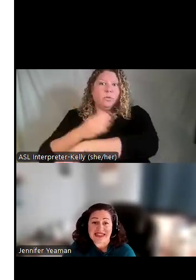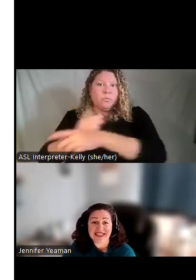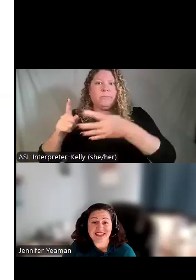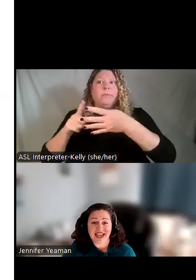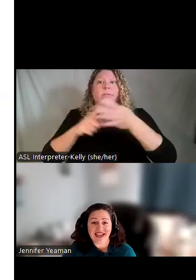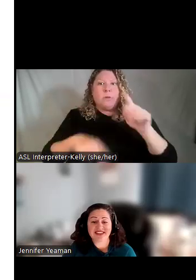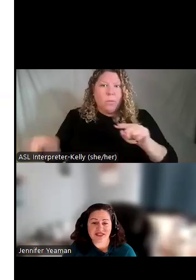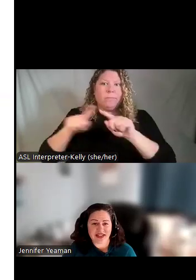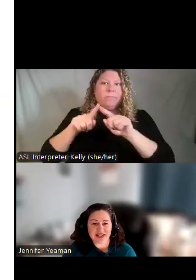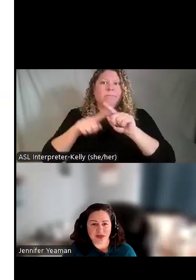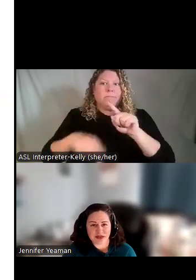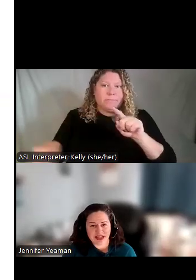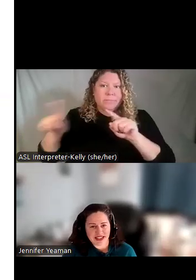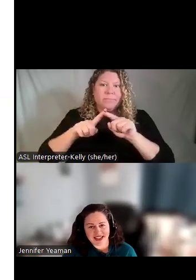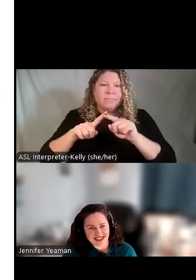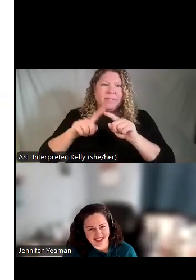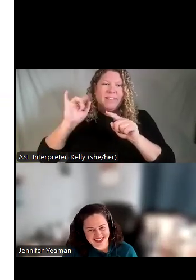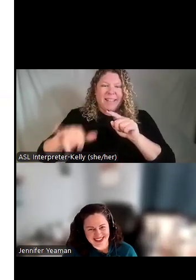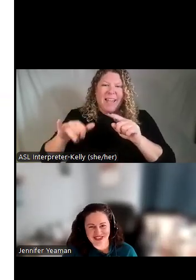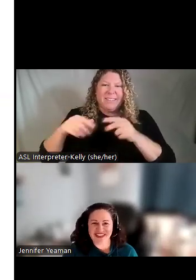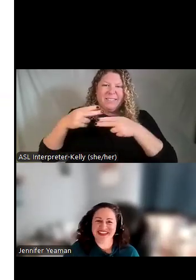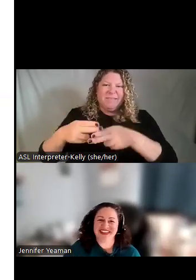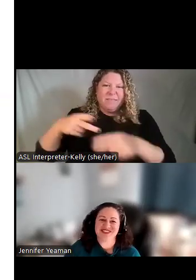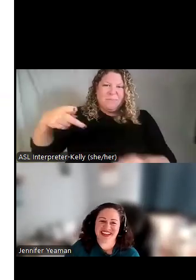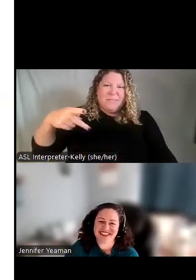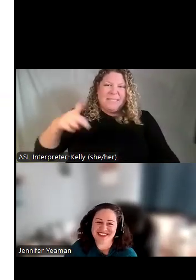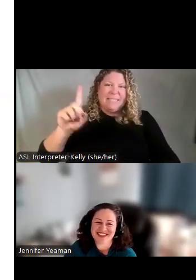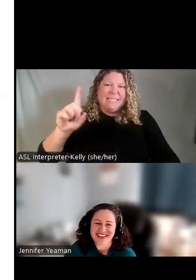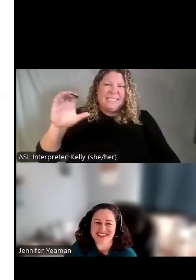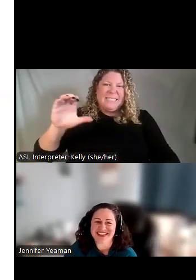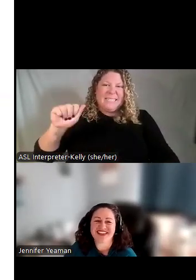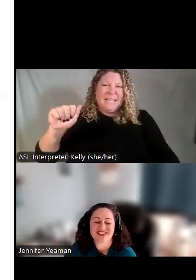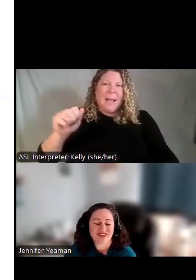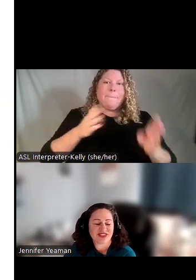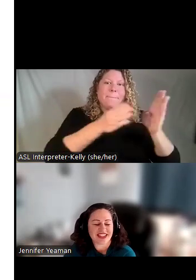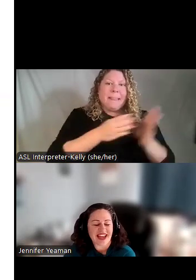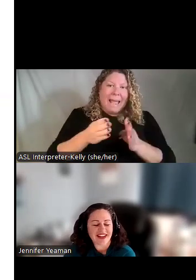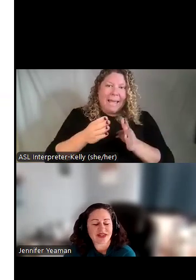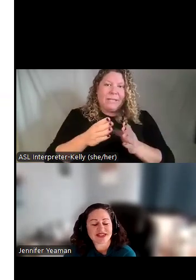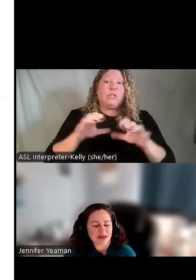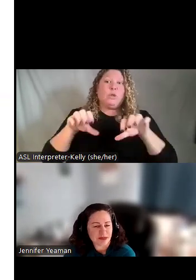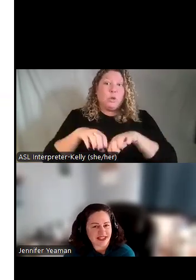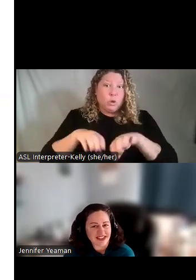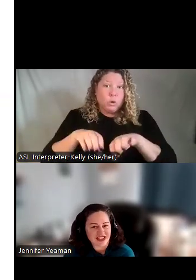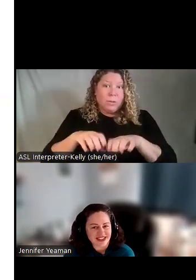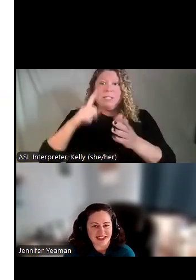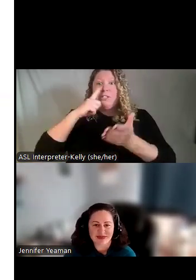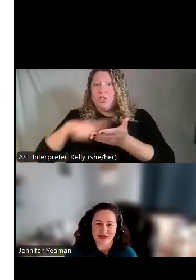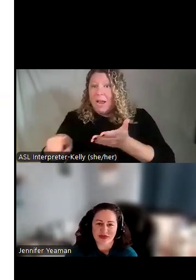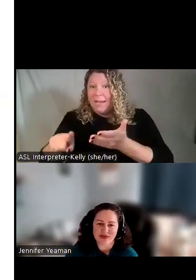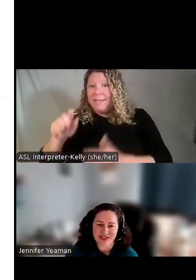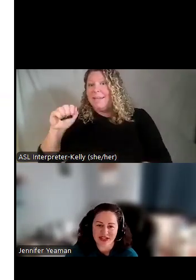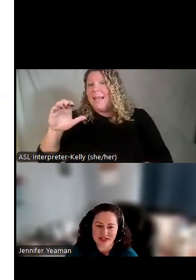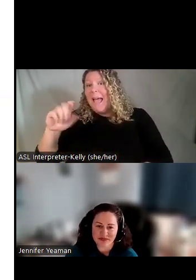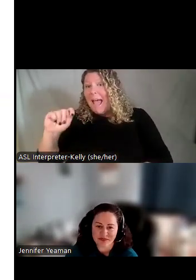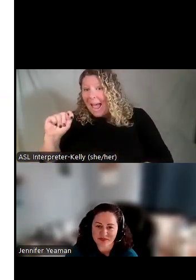PDCA. So that is what the PDA stands for. Plan, do, check. And some people say act, and some people say adjust.